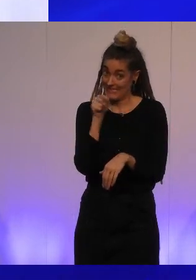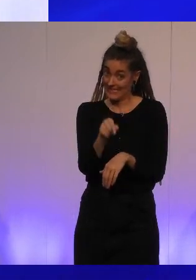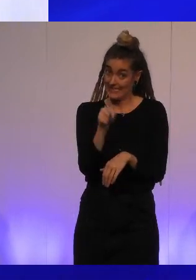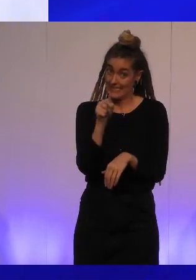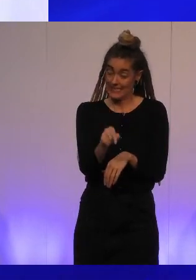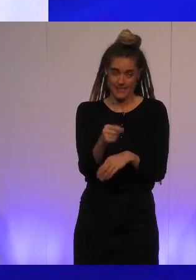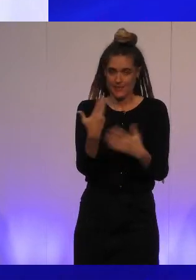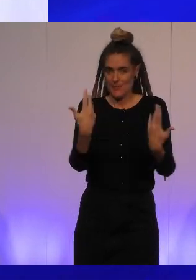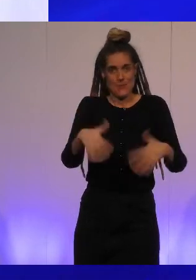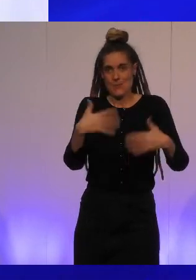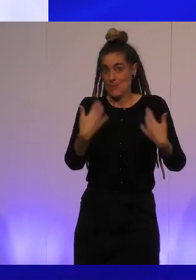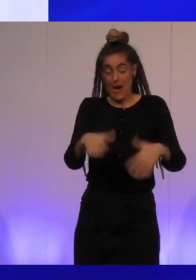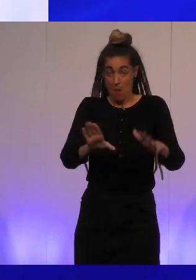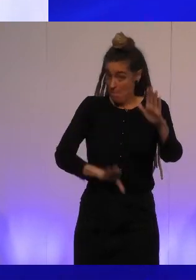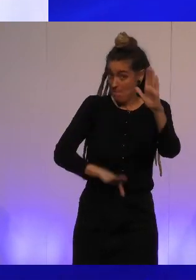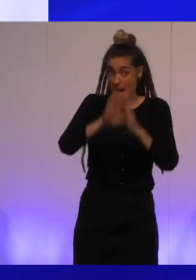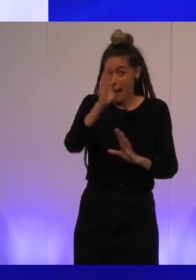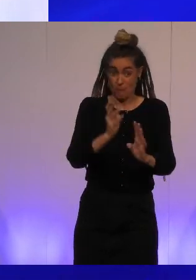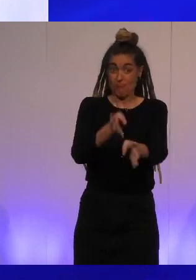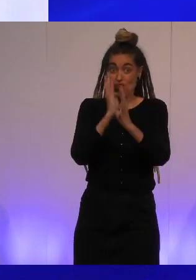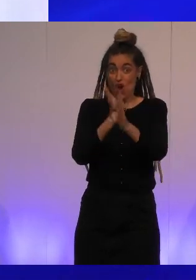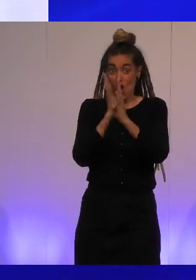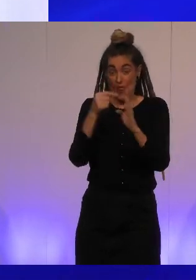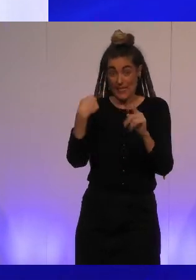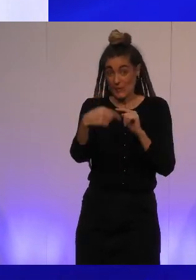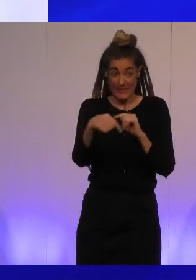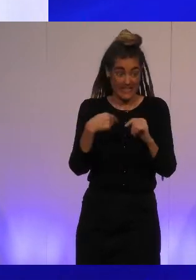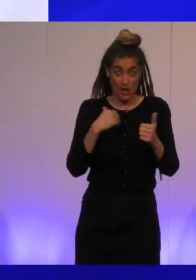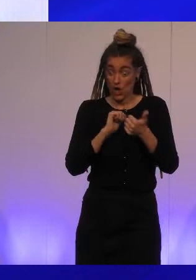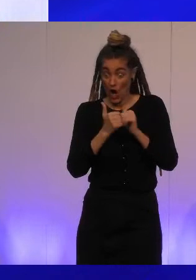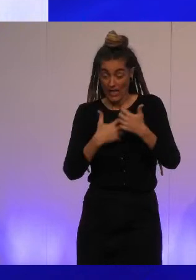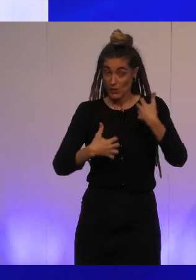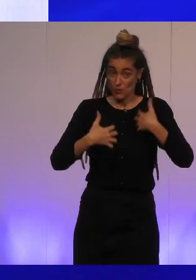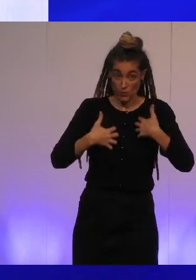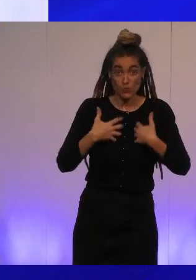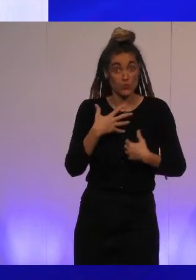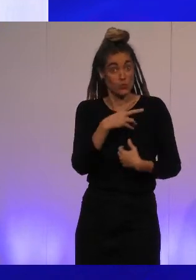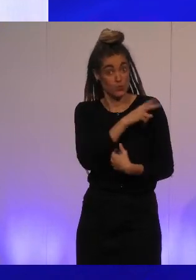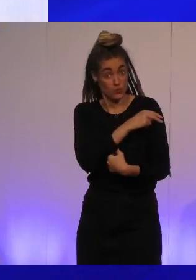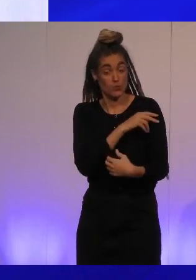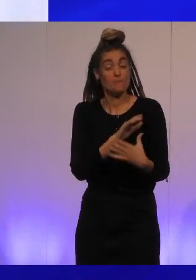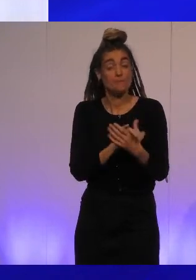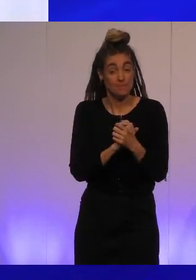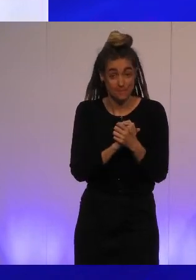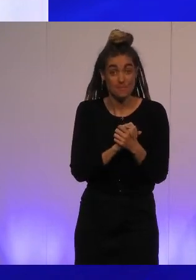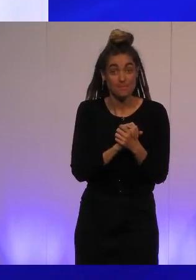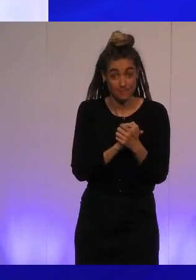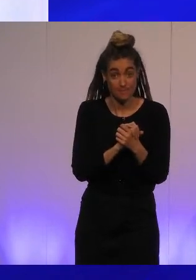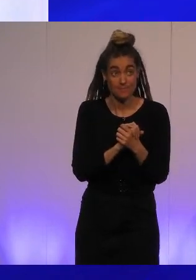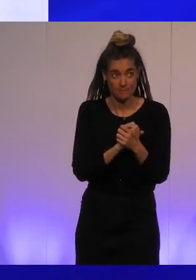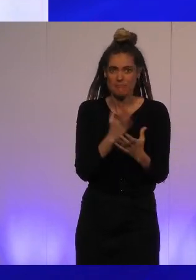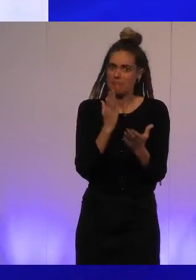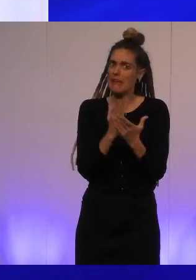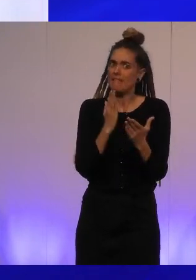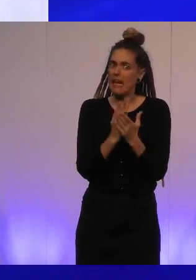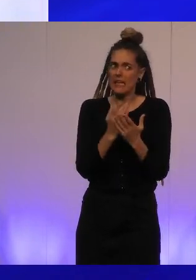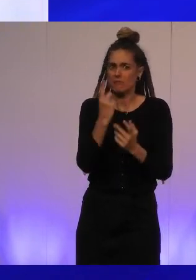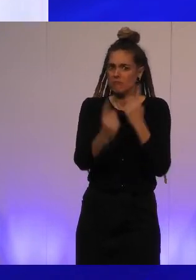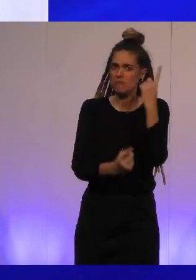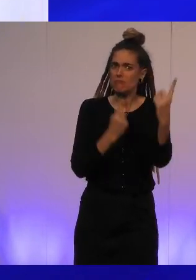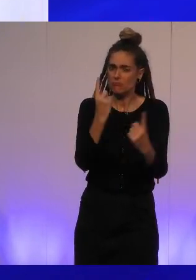got off to a flying start this week, and talking to colleagues, then certainly the level of commitment